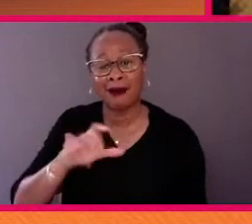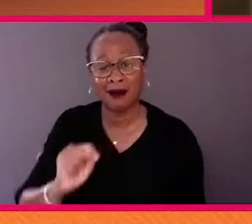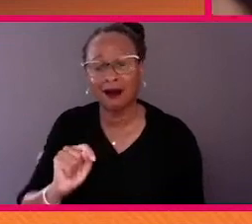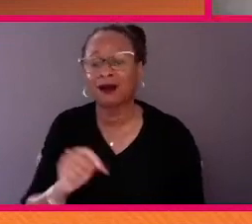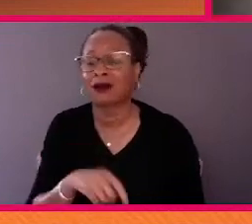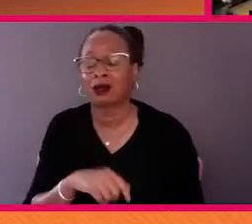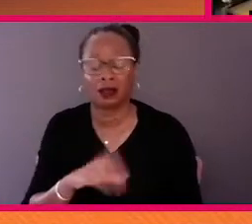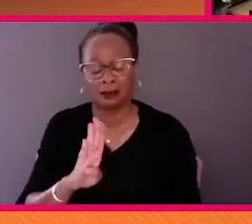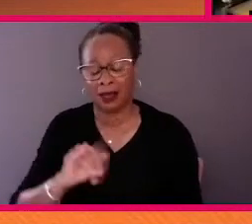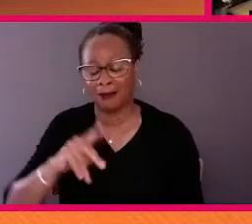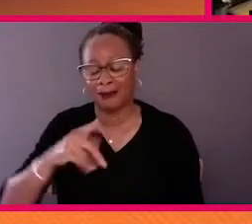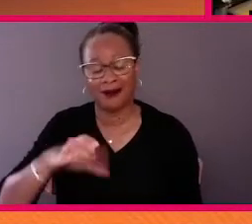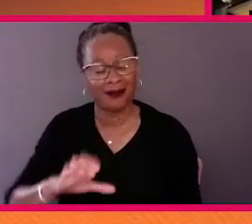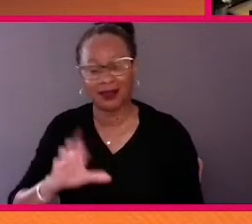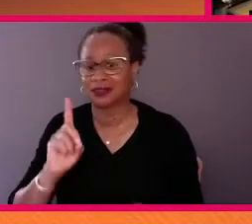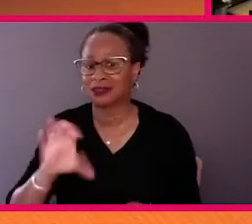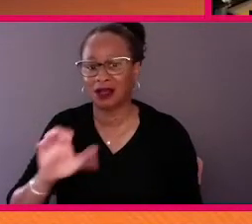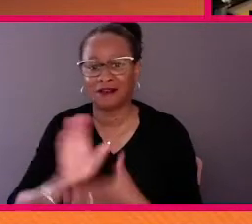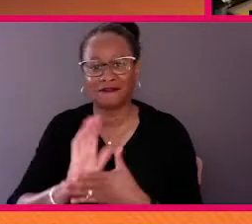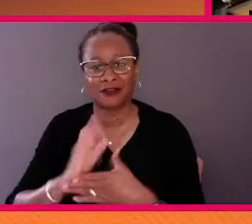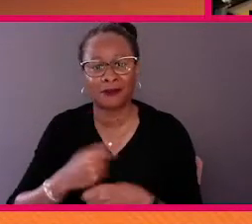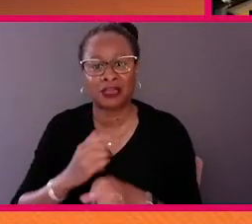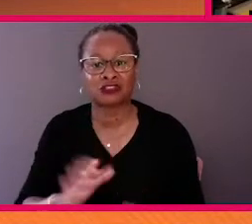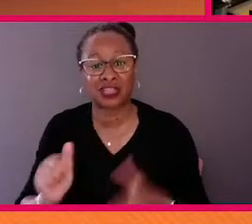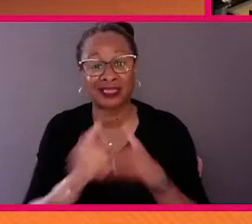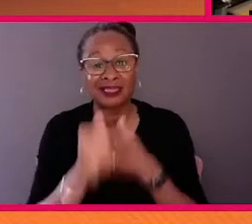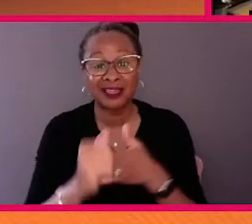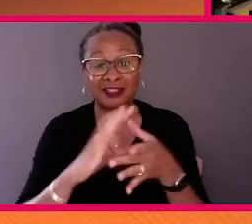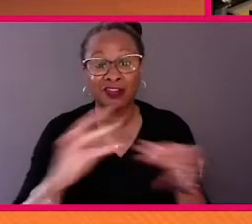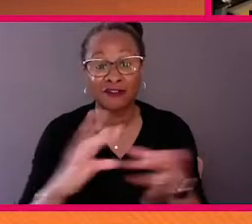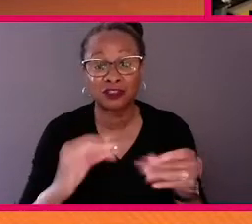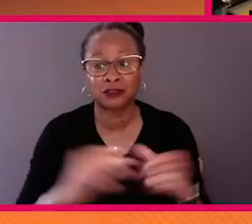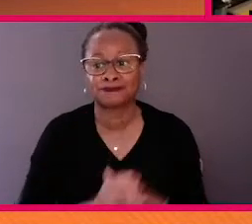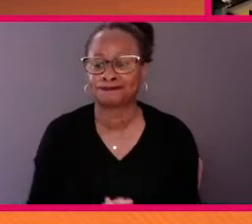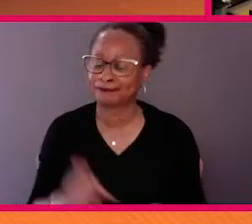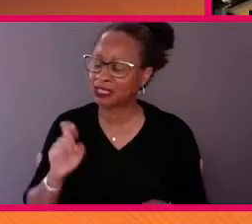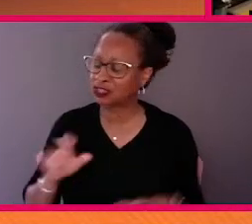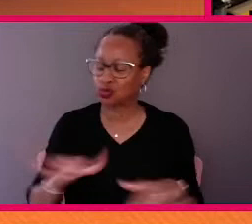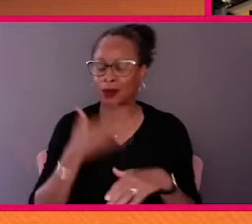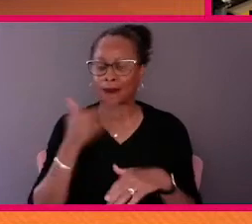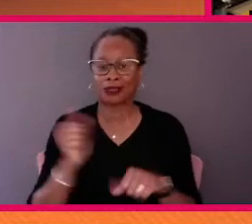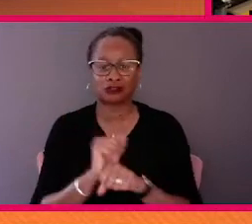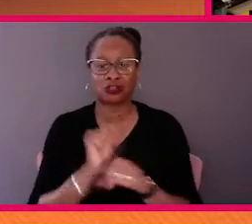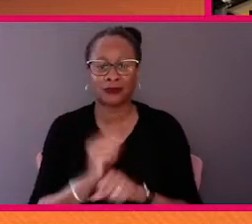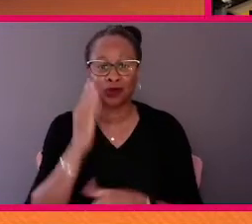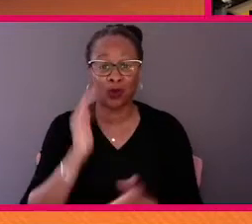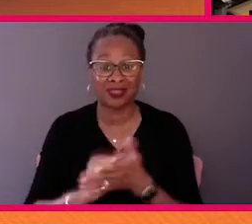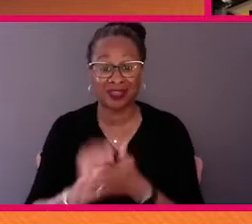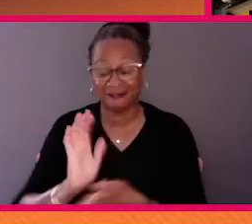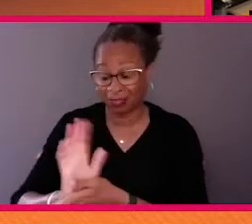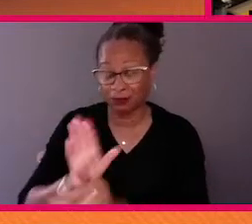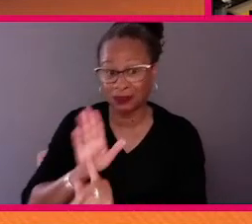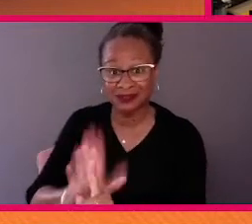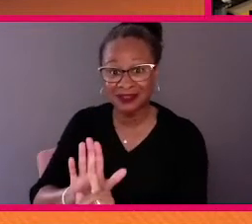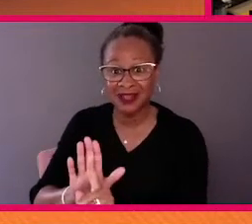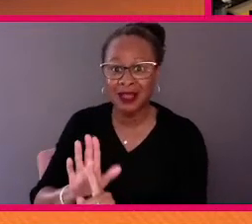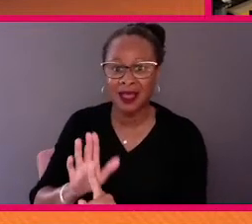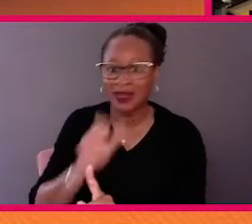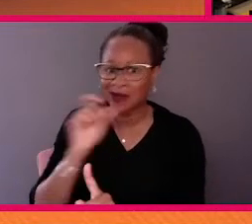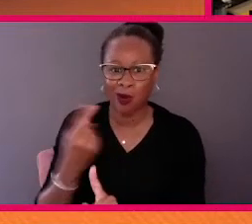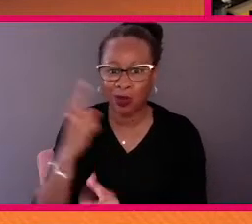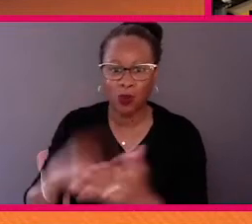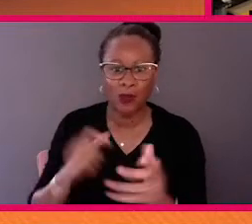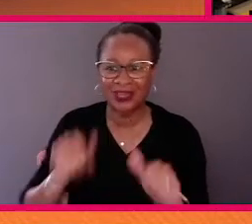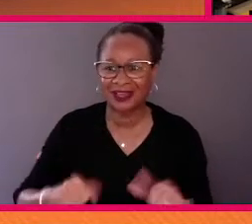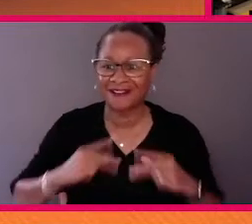conversation. We have to do a better job of knowing that films aren't just what we can physically see on the screen.